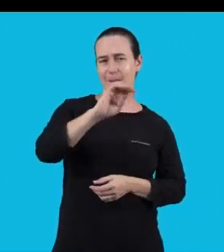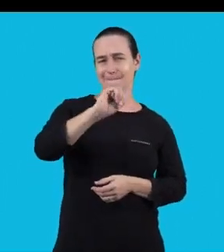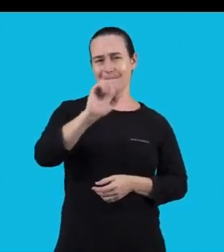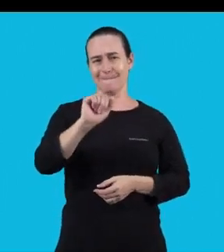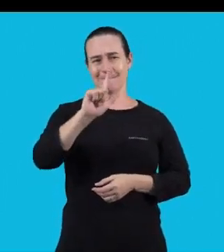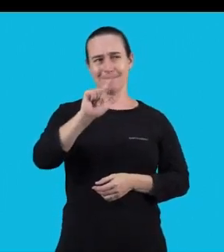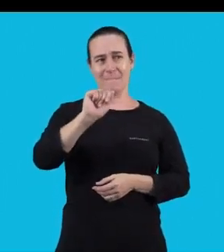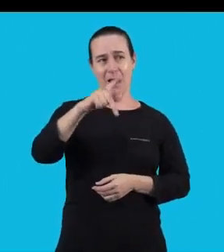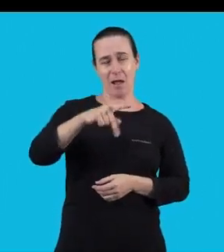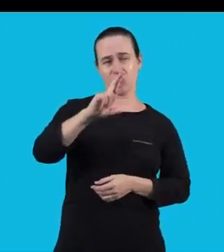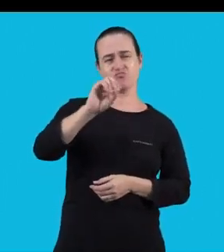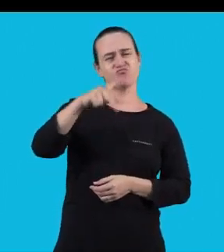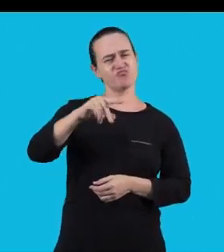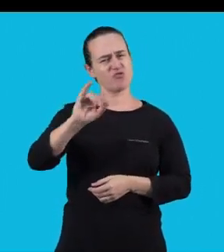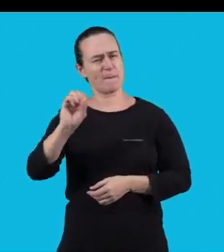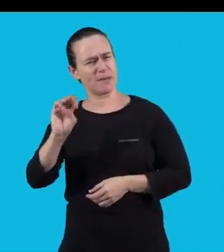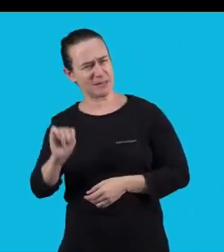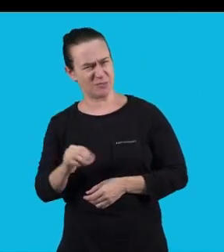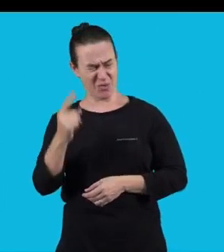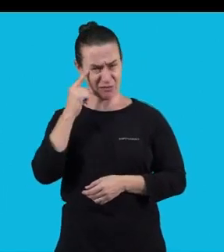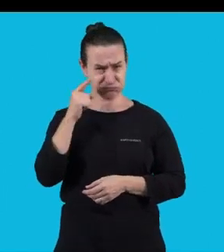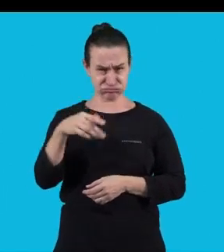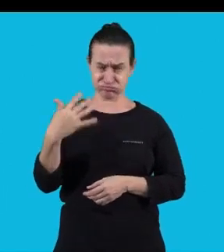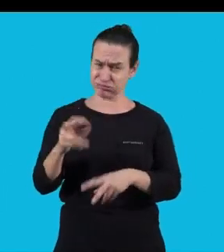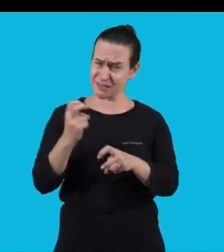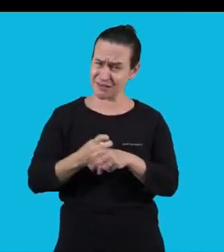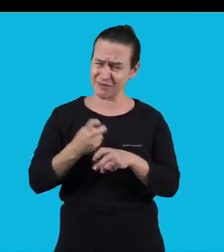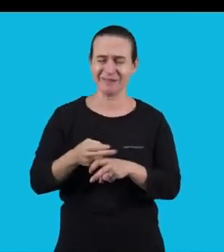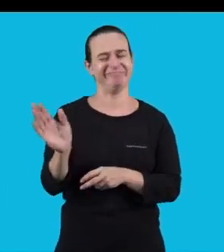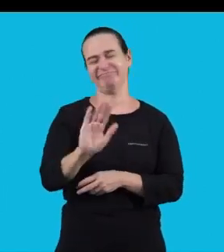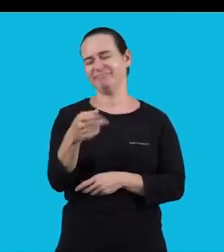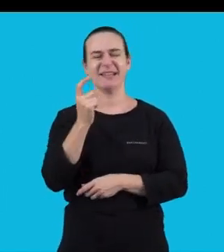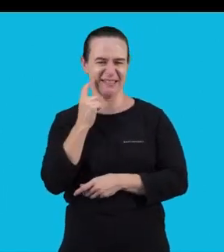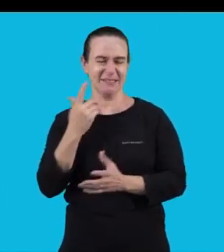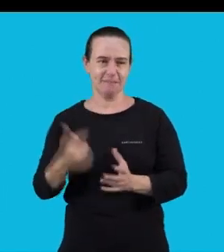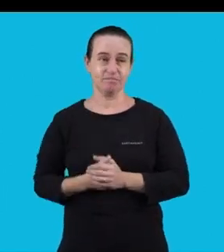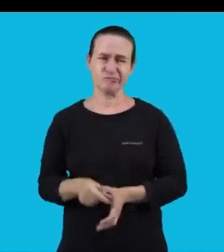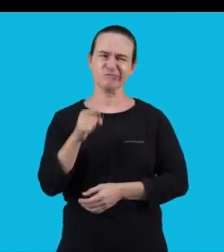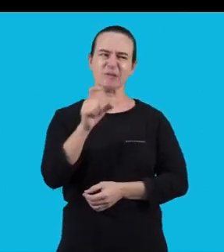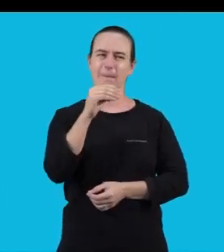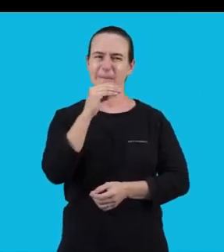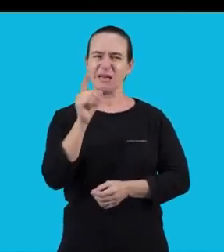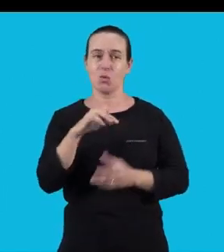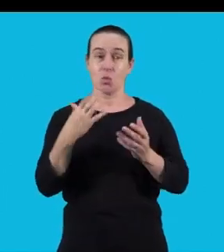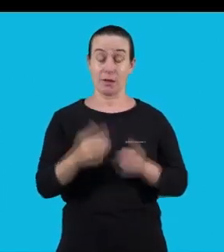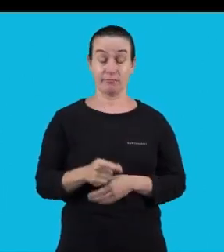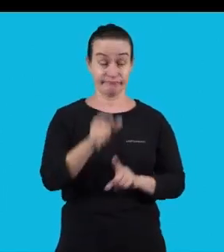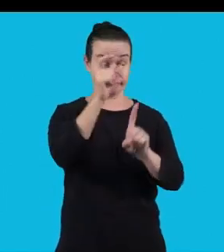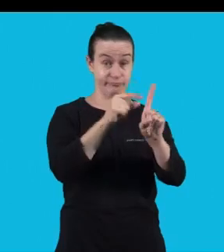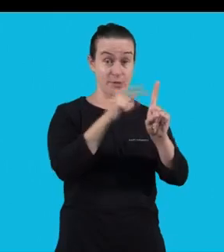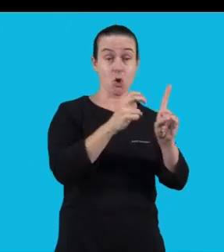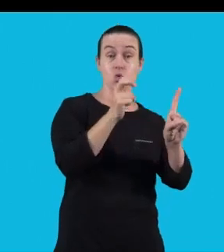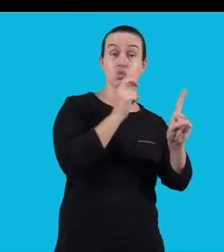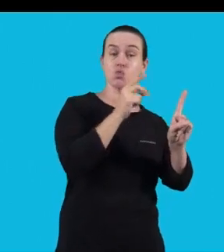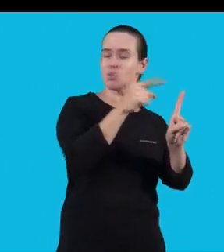Malapropisms are next up, and this might sound very difficult, grade 12s, but it really isn't. A malapropism is when someone uses